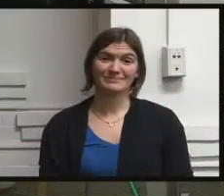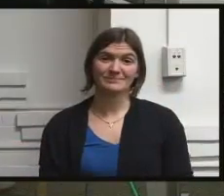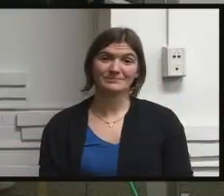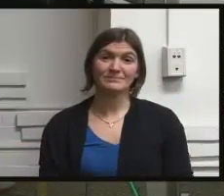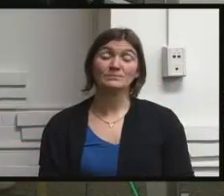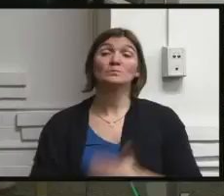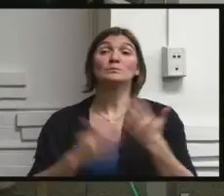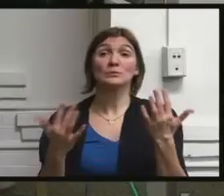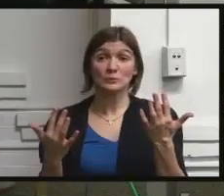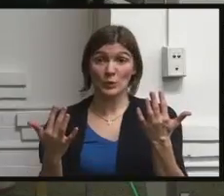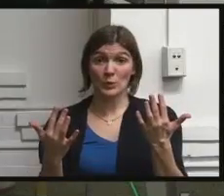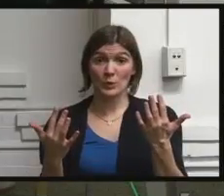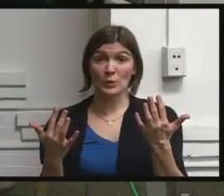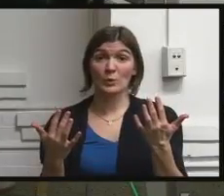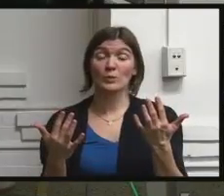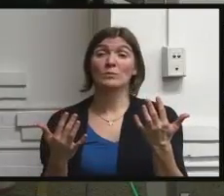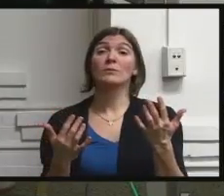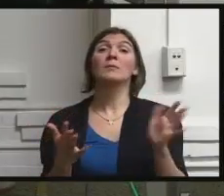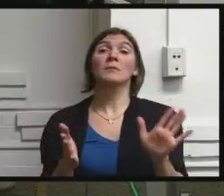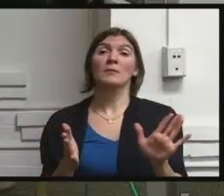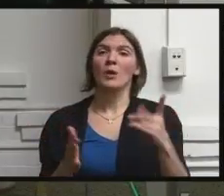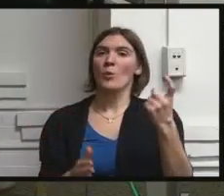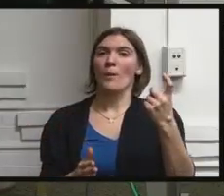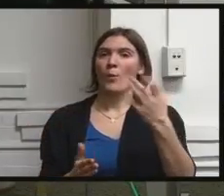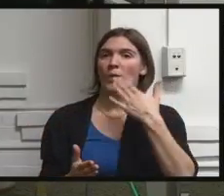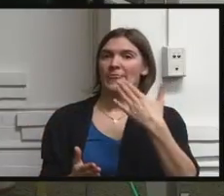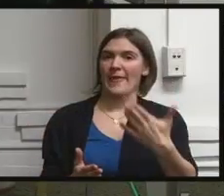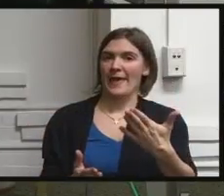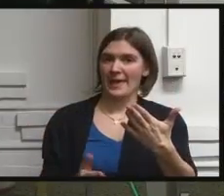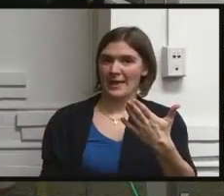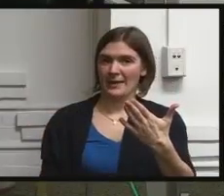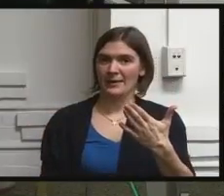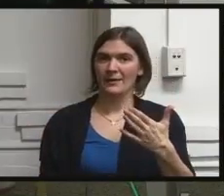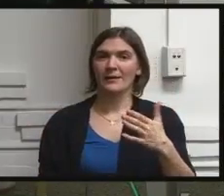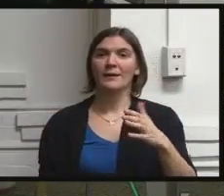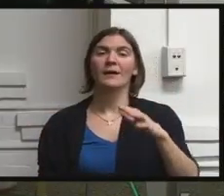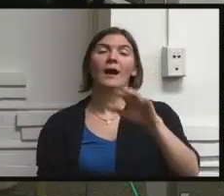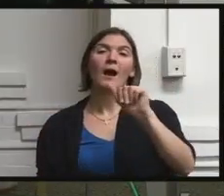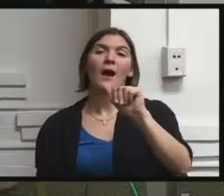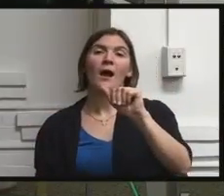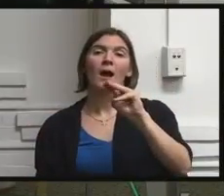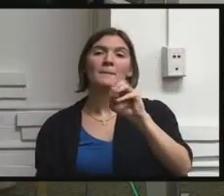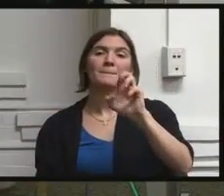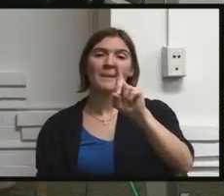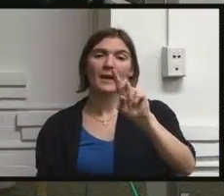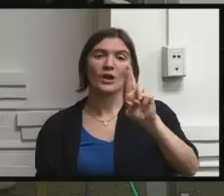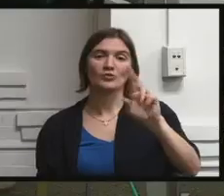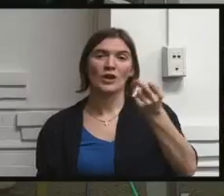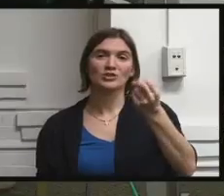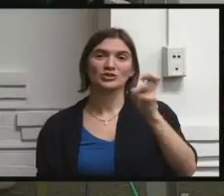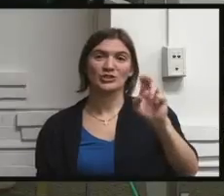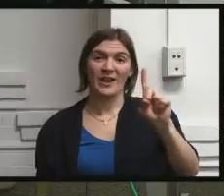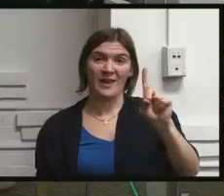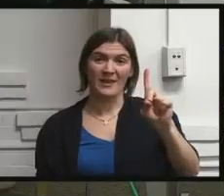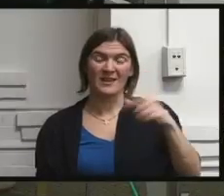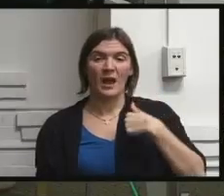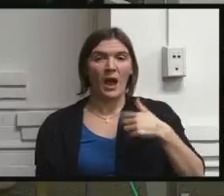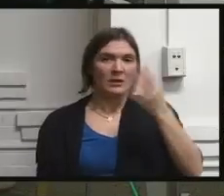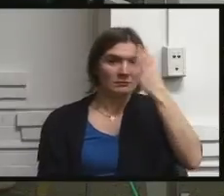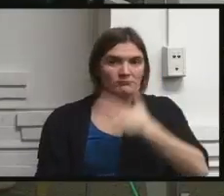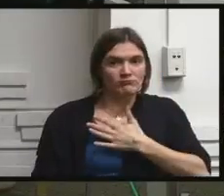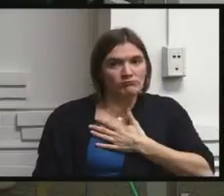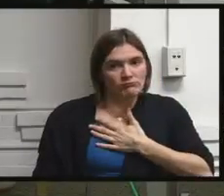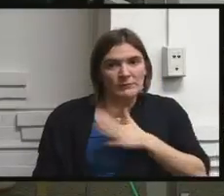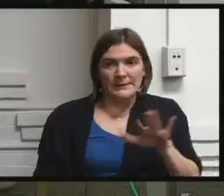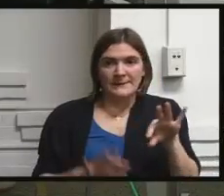said that, the last person I want to thank is Ahmed Rashid. Certainly my condolences go